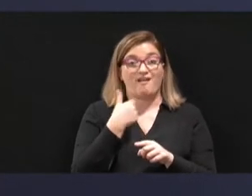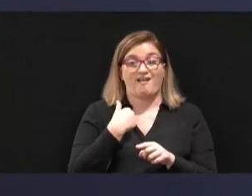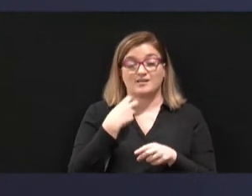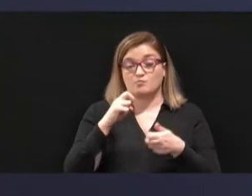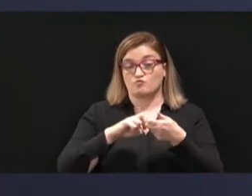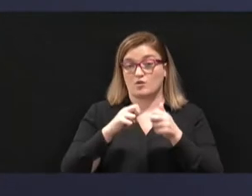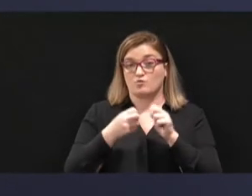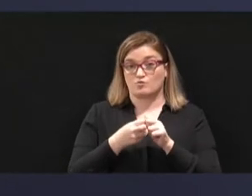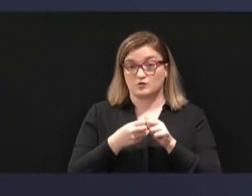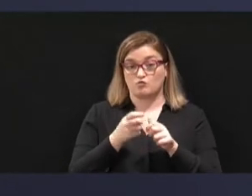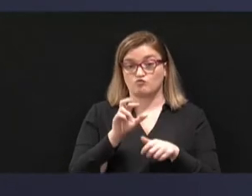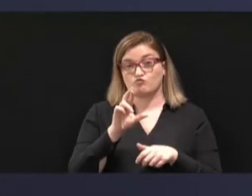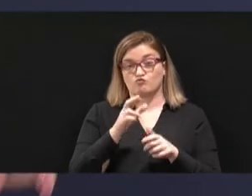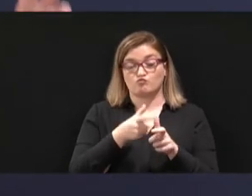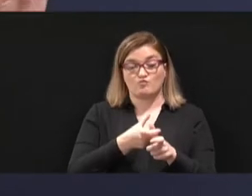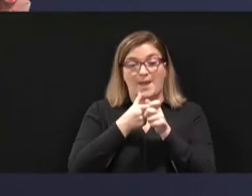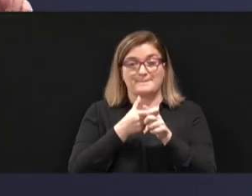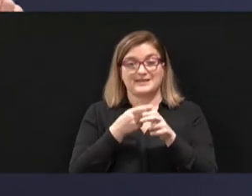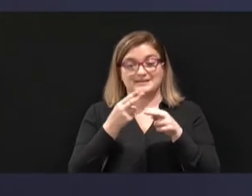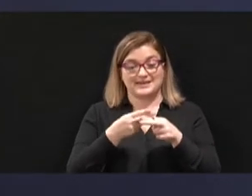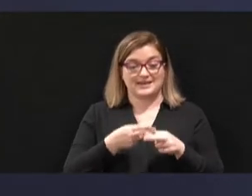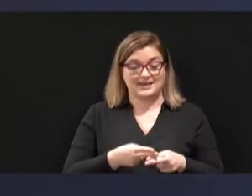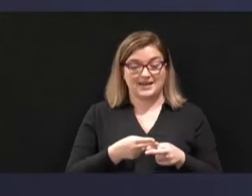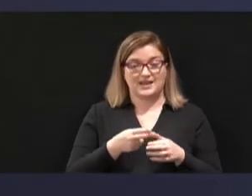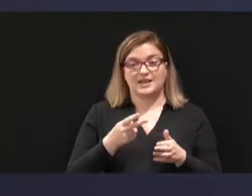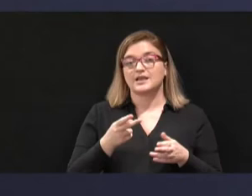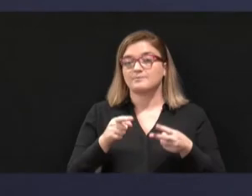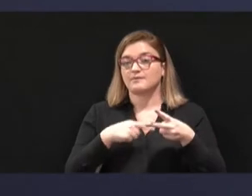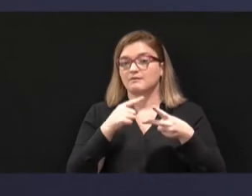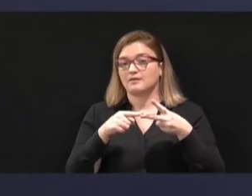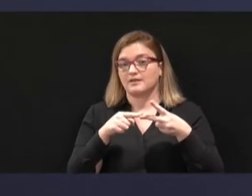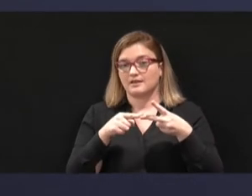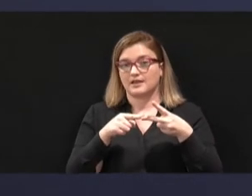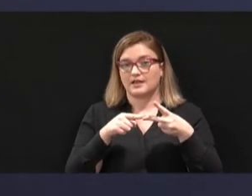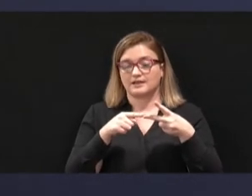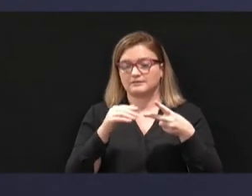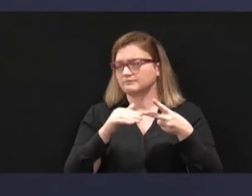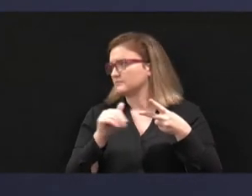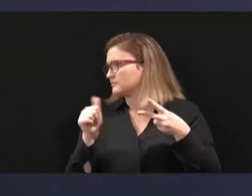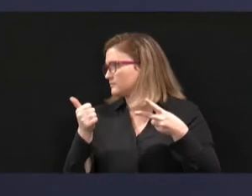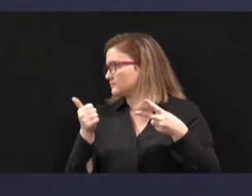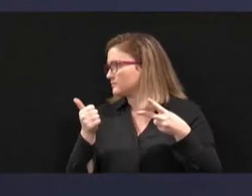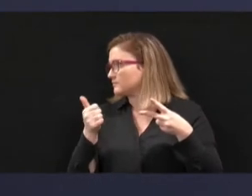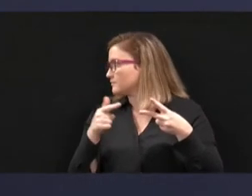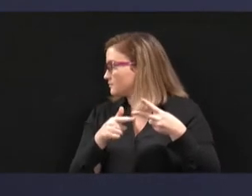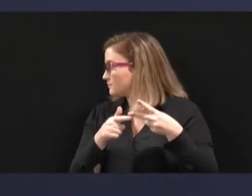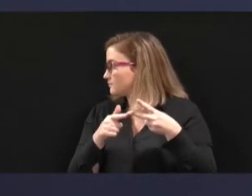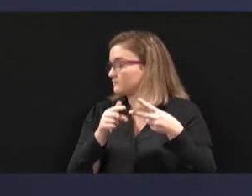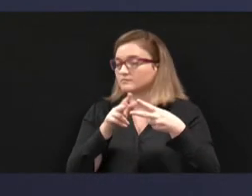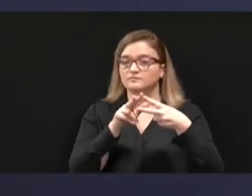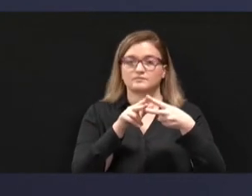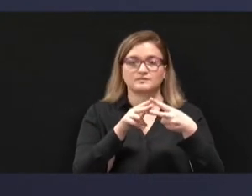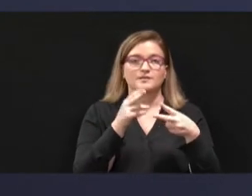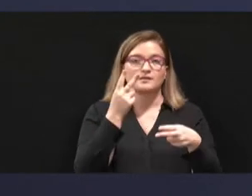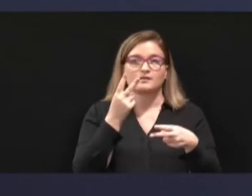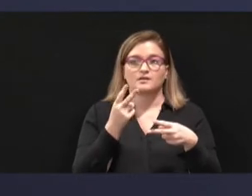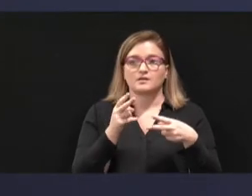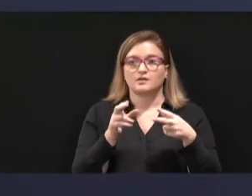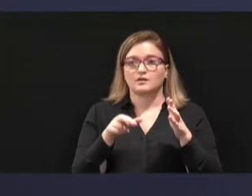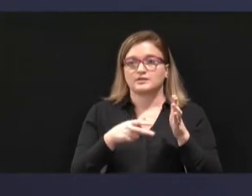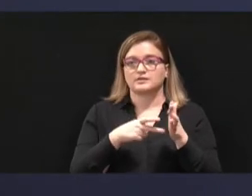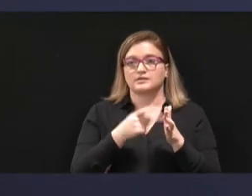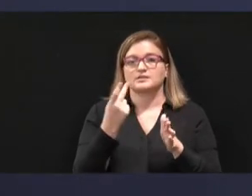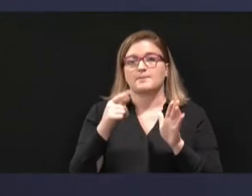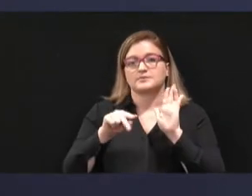and a phonological processing issue, it's called a double deficit and it's difficult to remediate. Those kids will